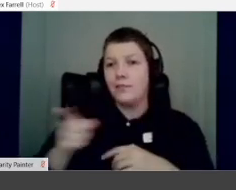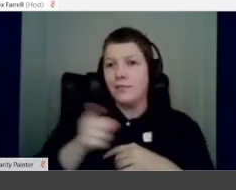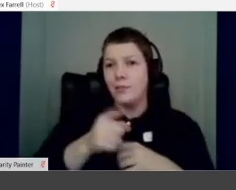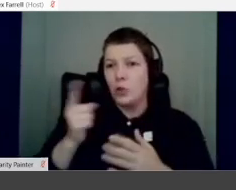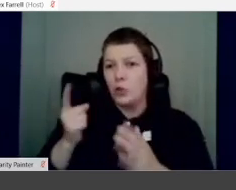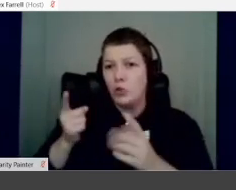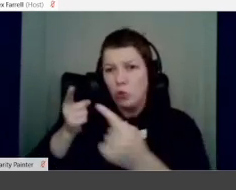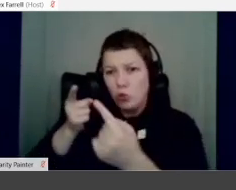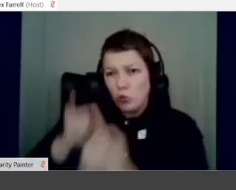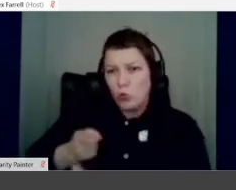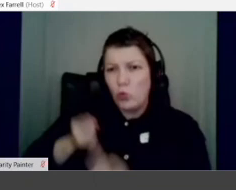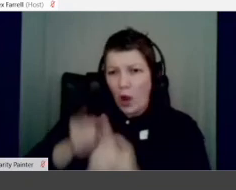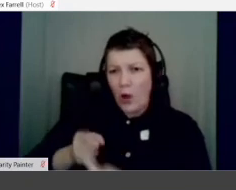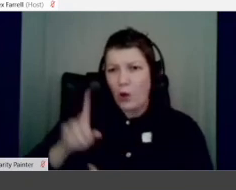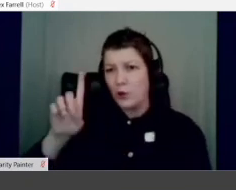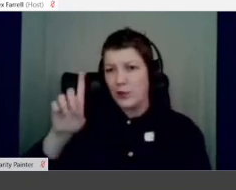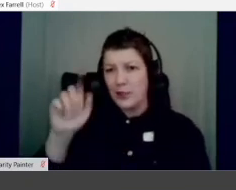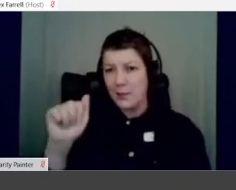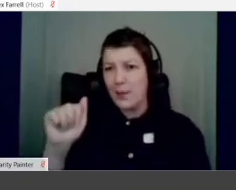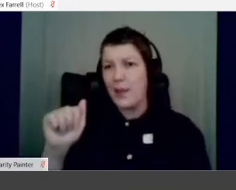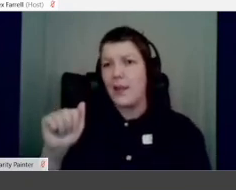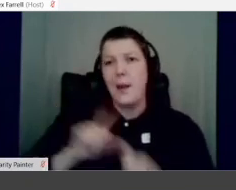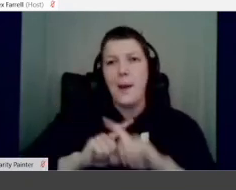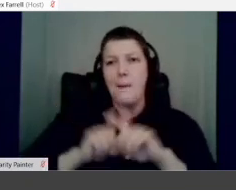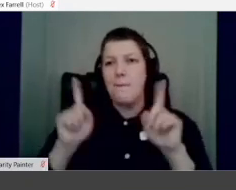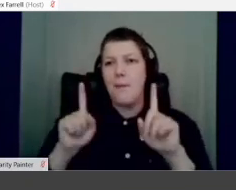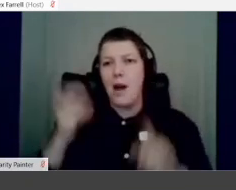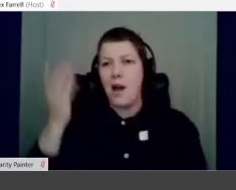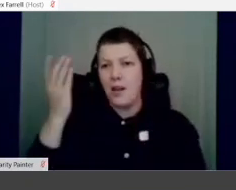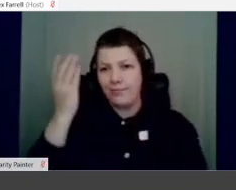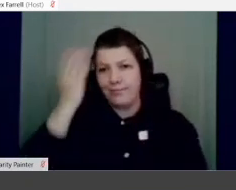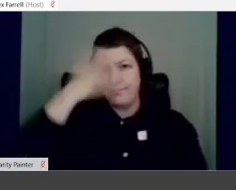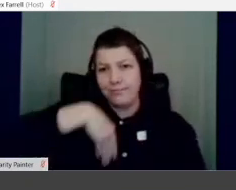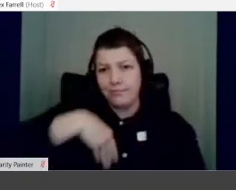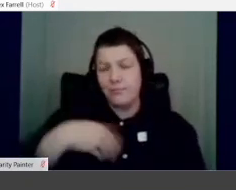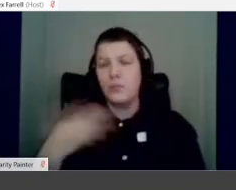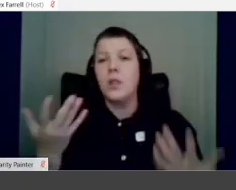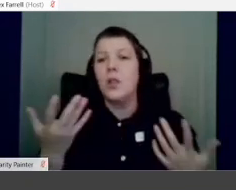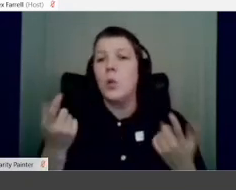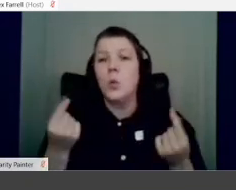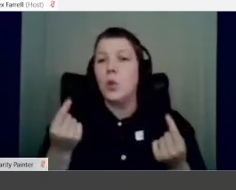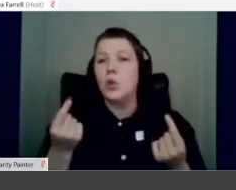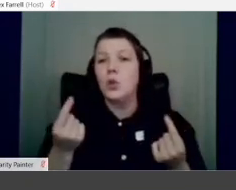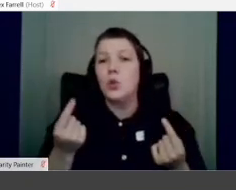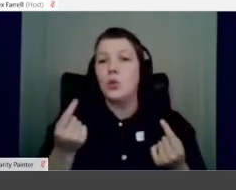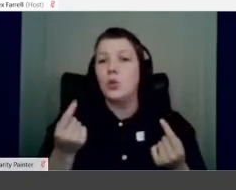of the things we're looking at is, what if somebody has